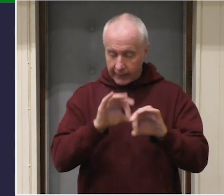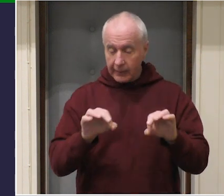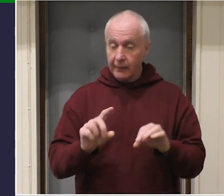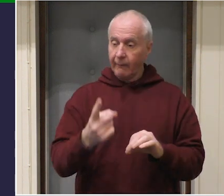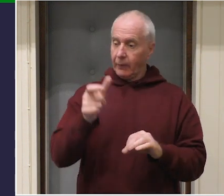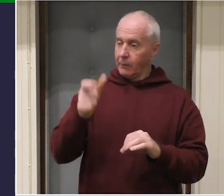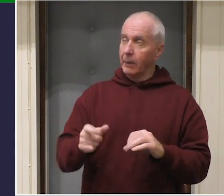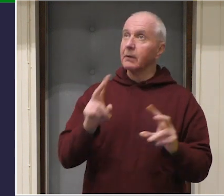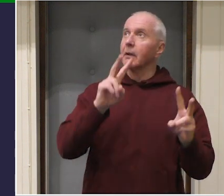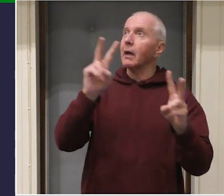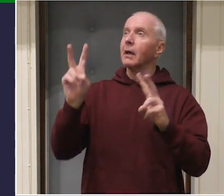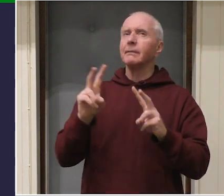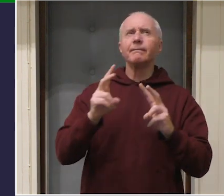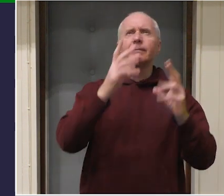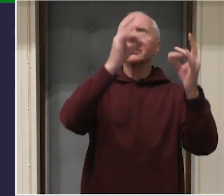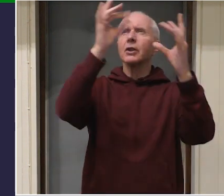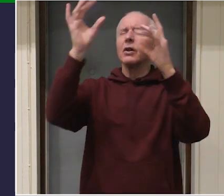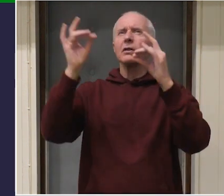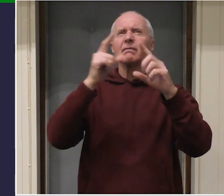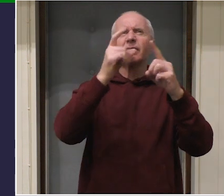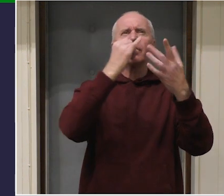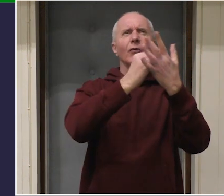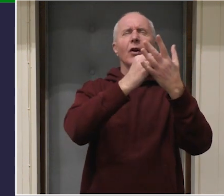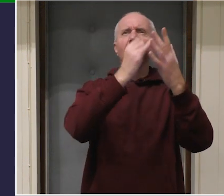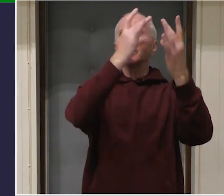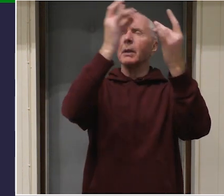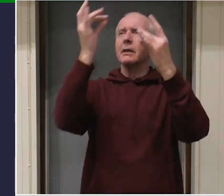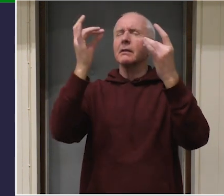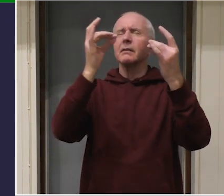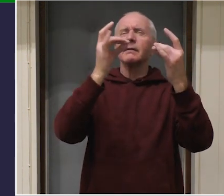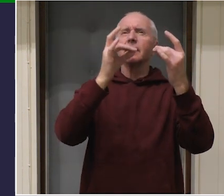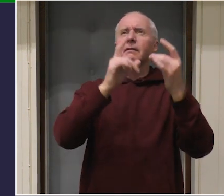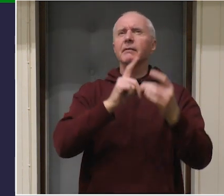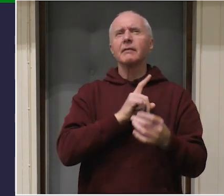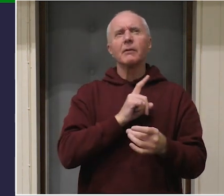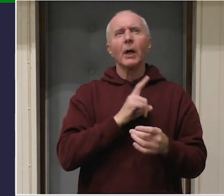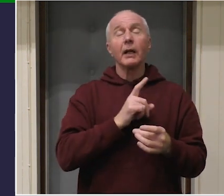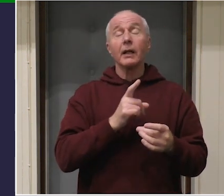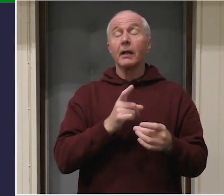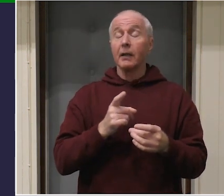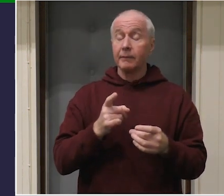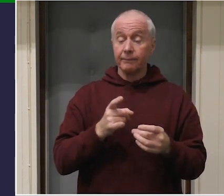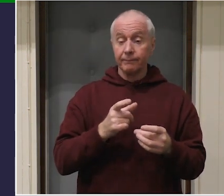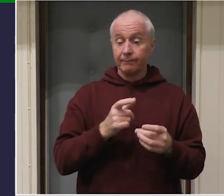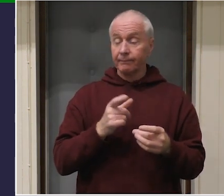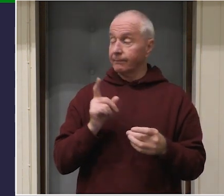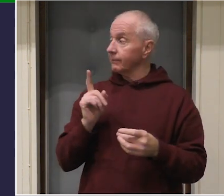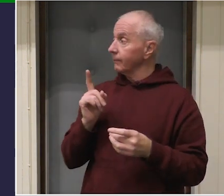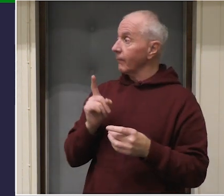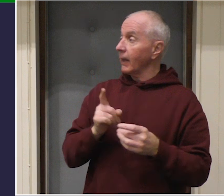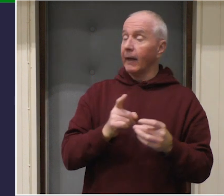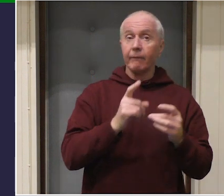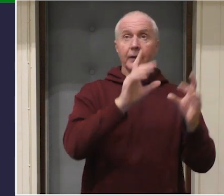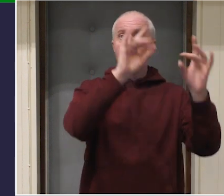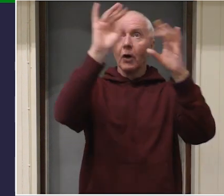and think, those stars aren't in the right place. The reasoning he had was that if the stars had just been all